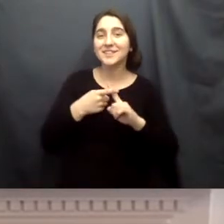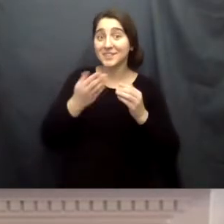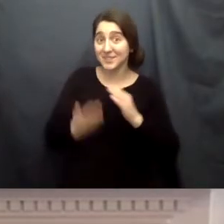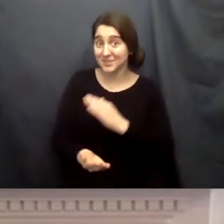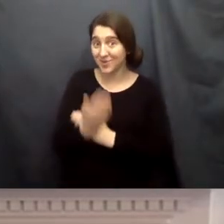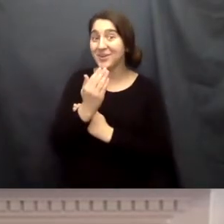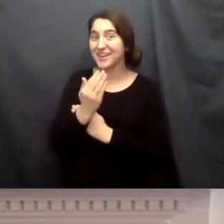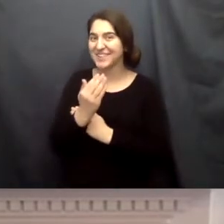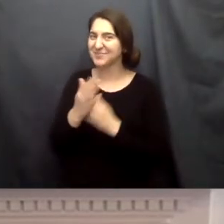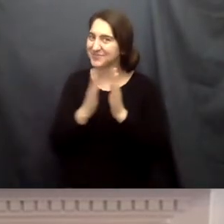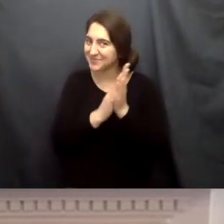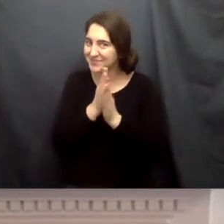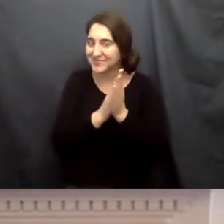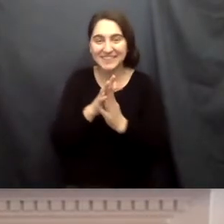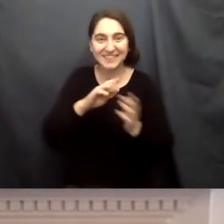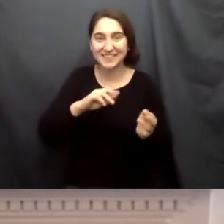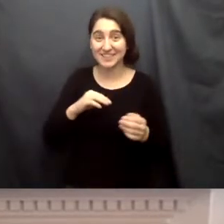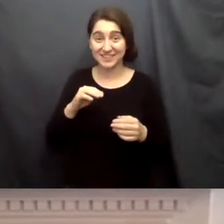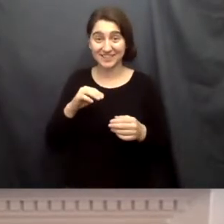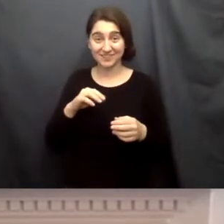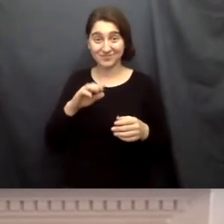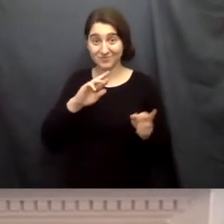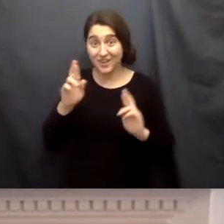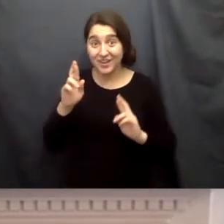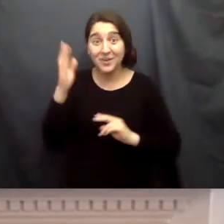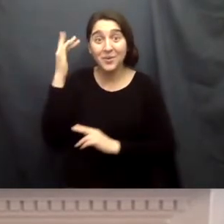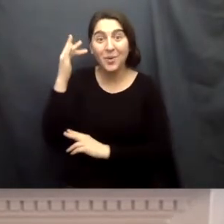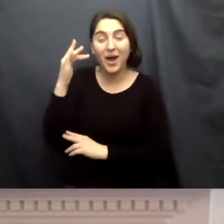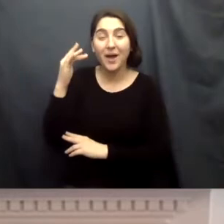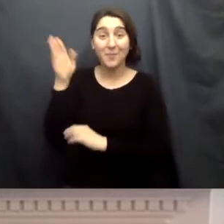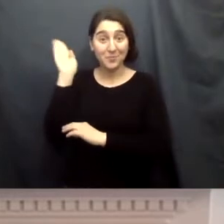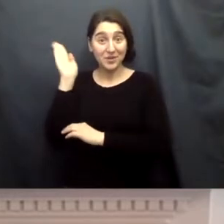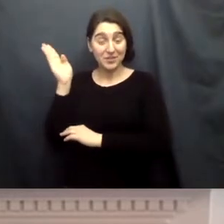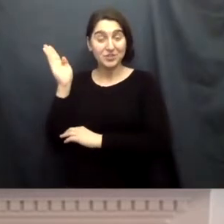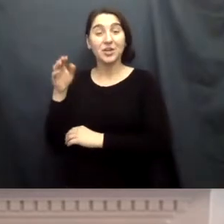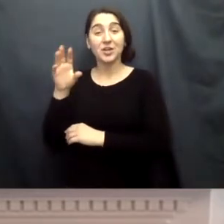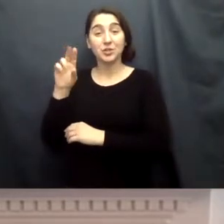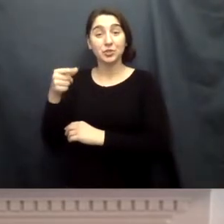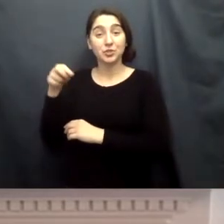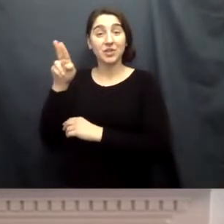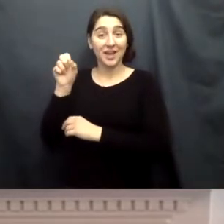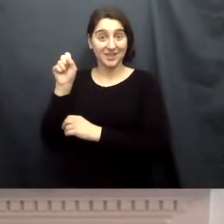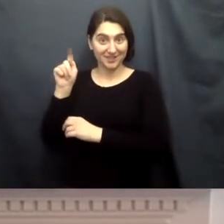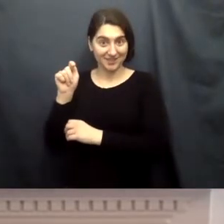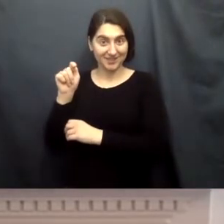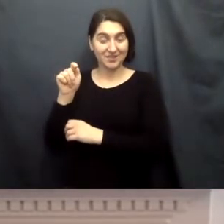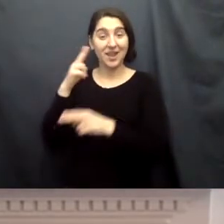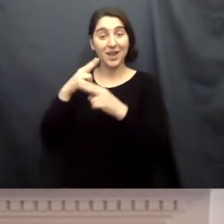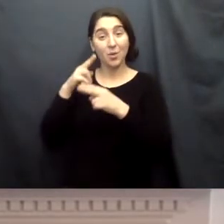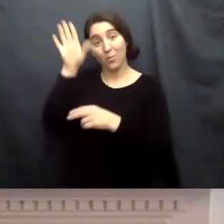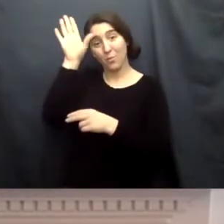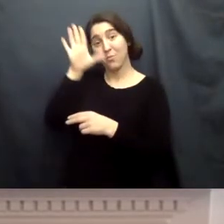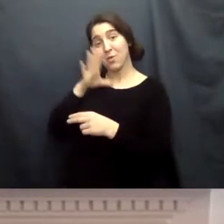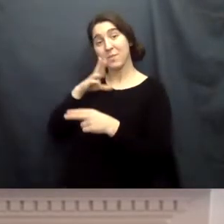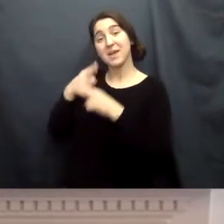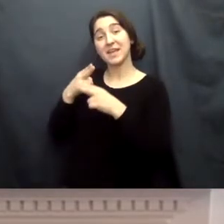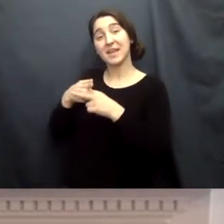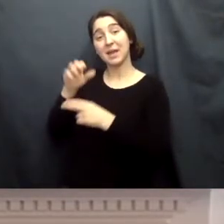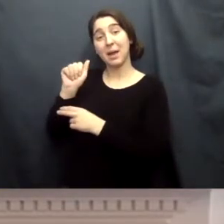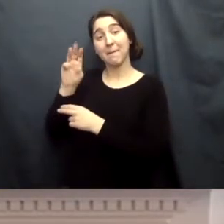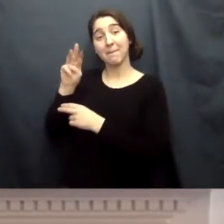Friends, this morning we are in for a real treat. Our guest preacher today is Amanda Tyler,